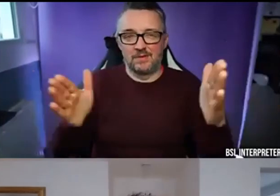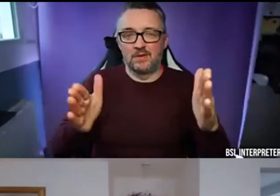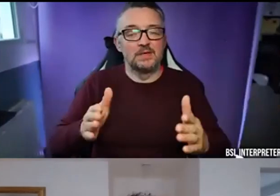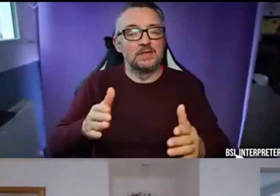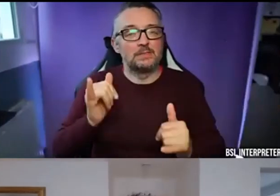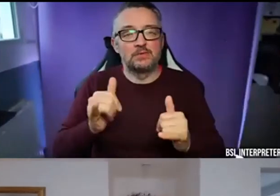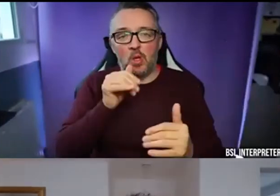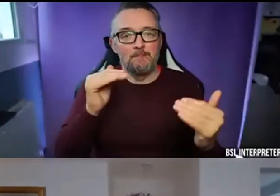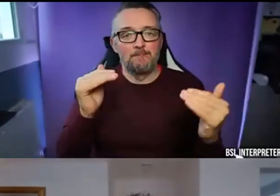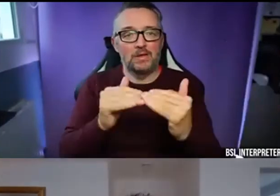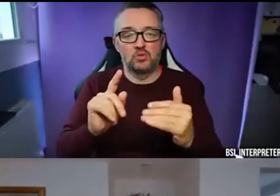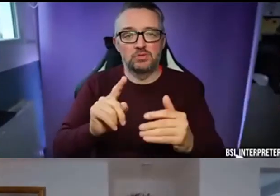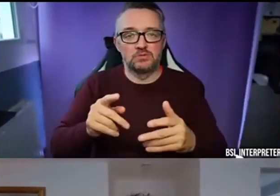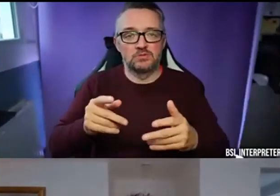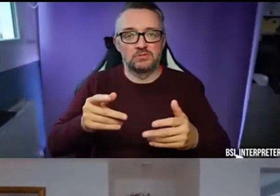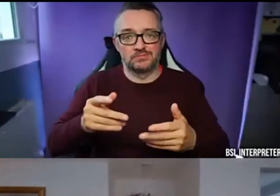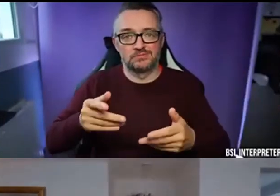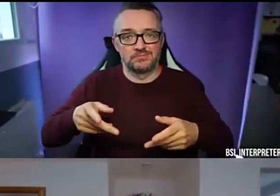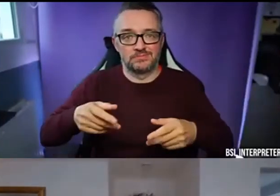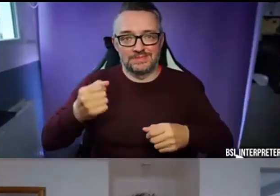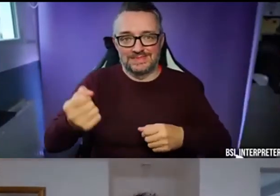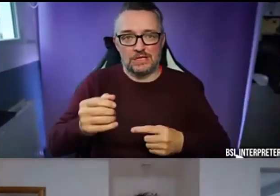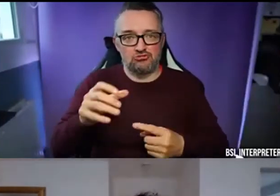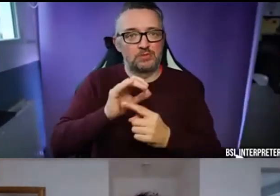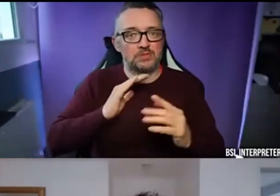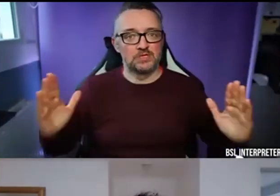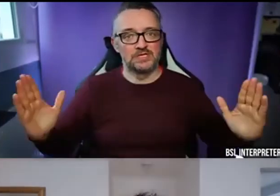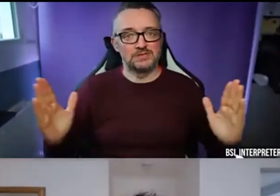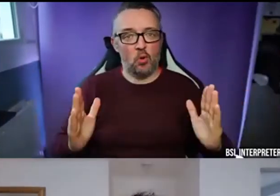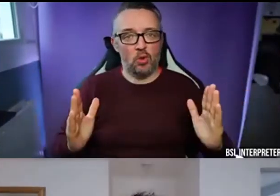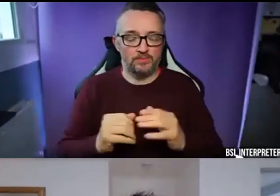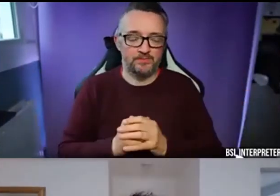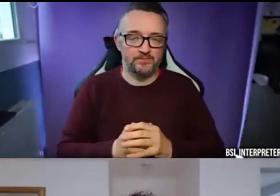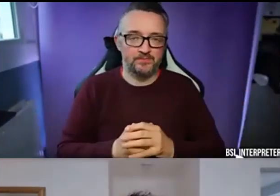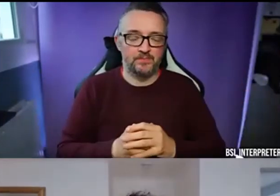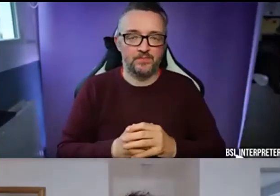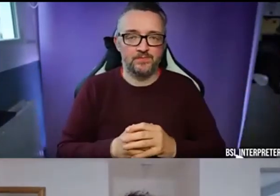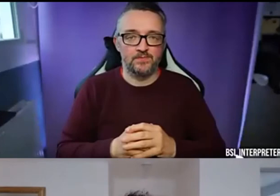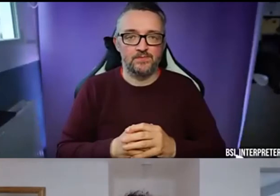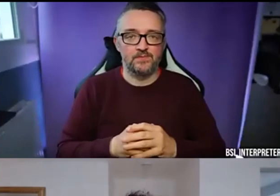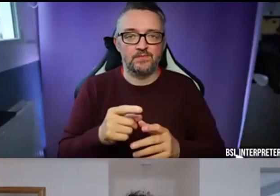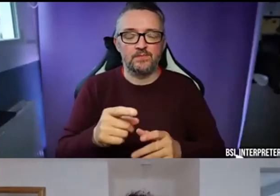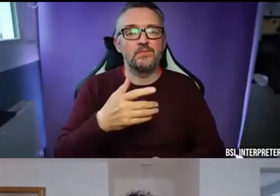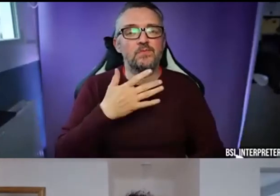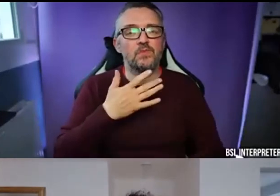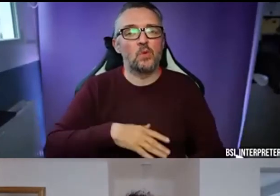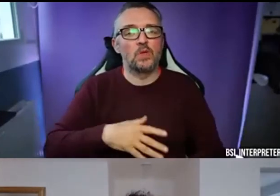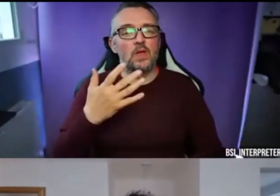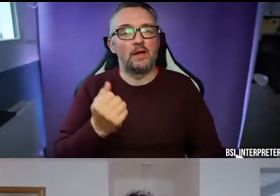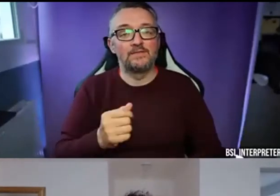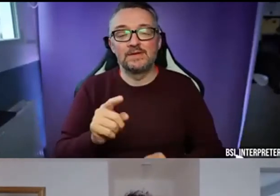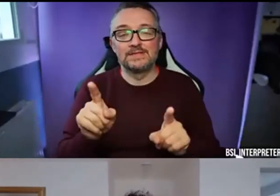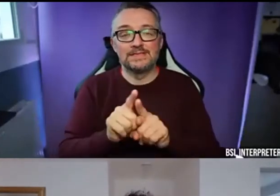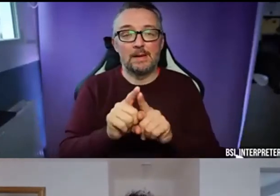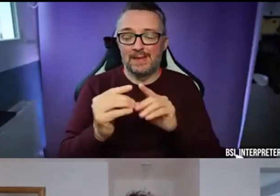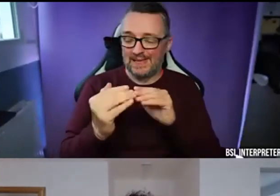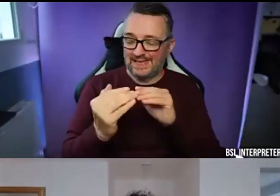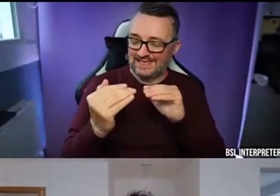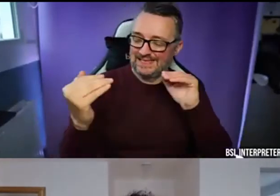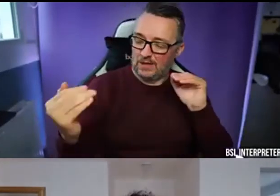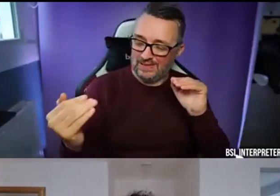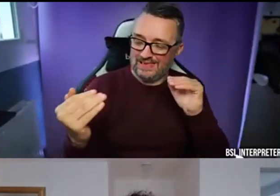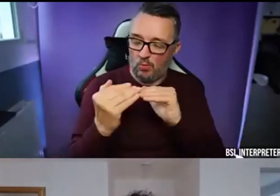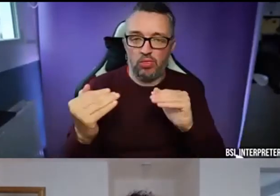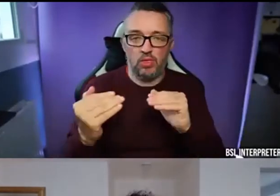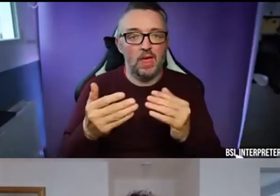on a station. Moving on to user interfaces, we wanted to have the same equity of access regardless of the